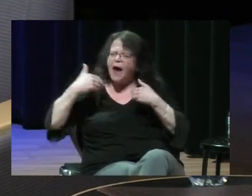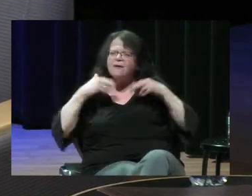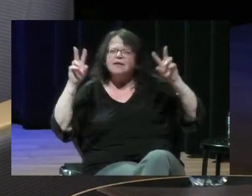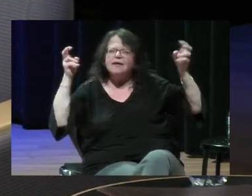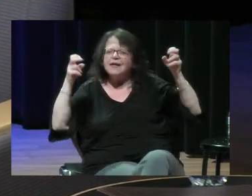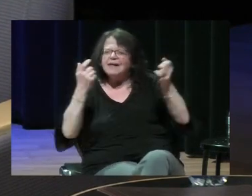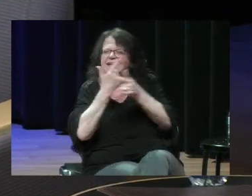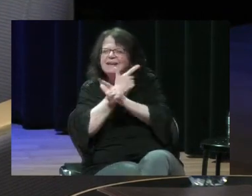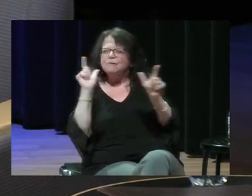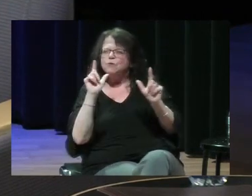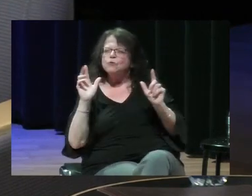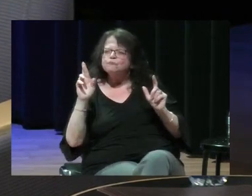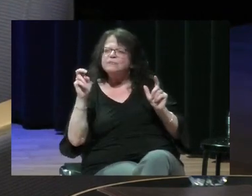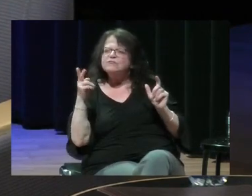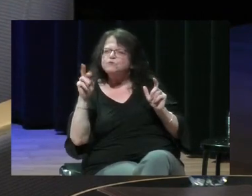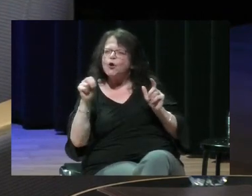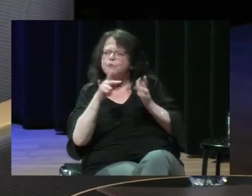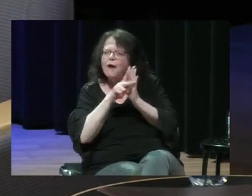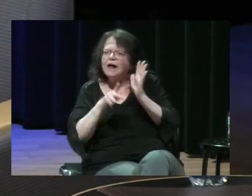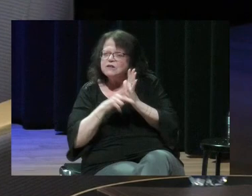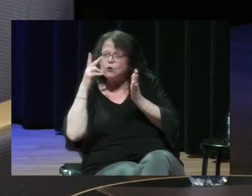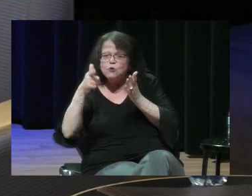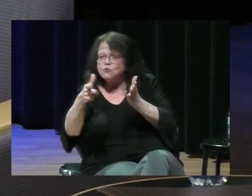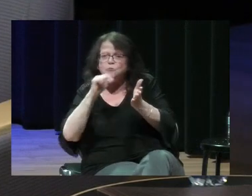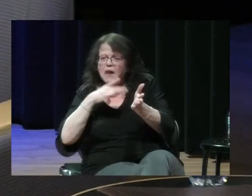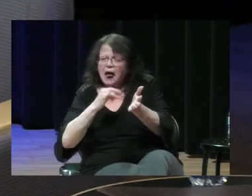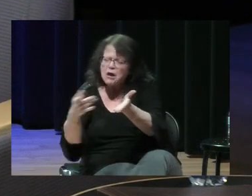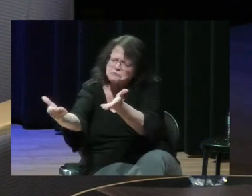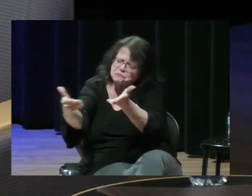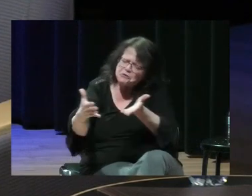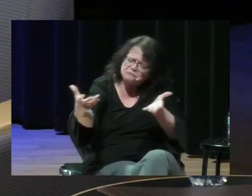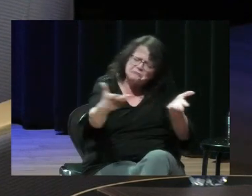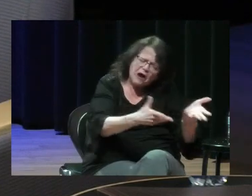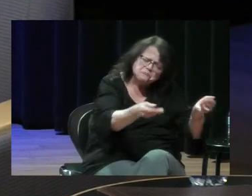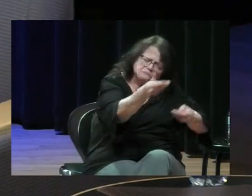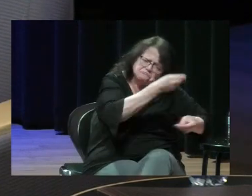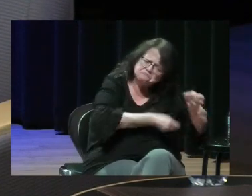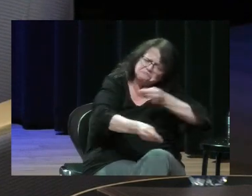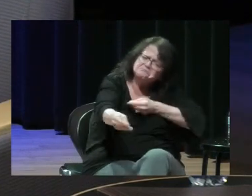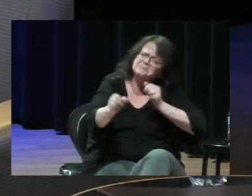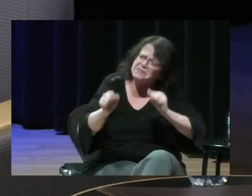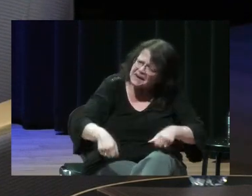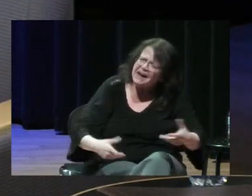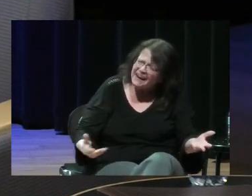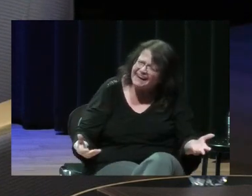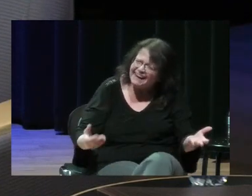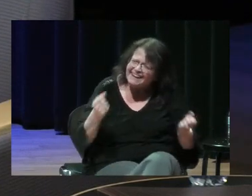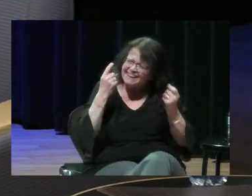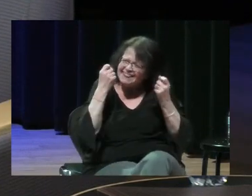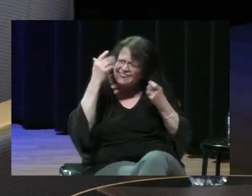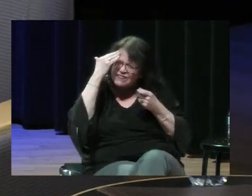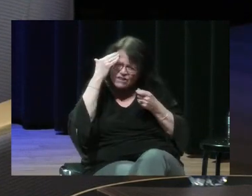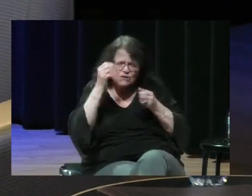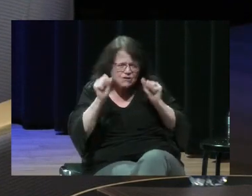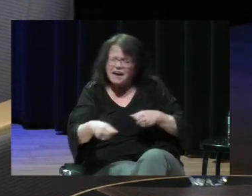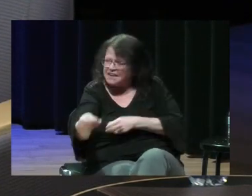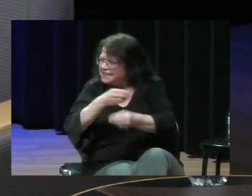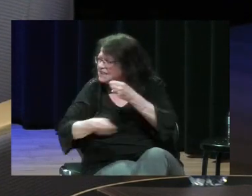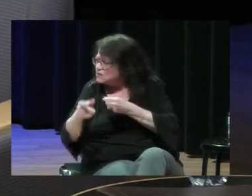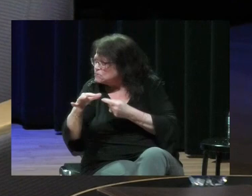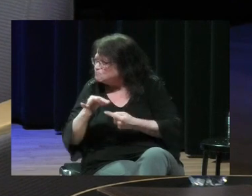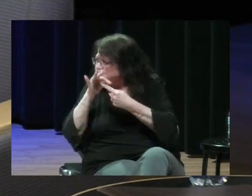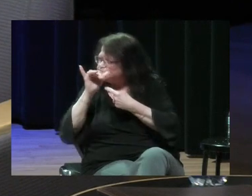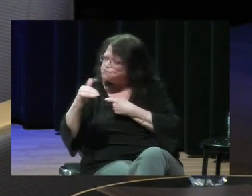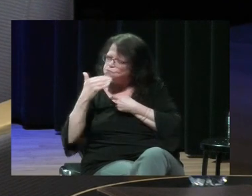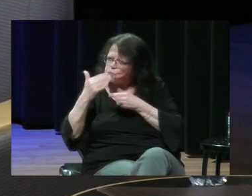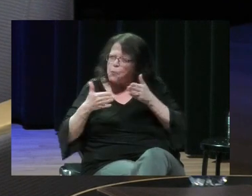If something's not for you, you just bring it back. It's fine. That's a really good way to be about our opinions. It's especially a good way to be